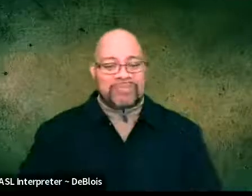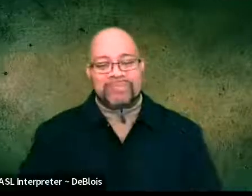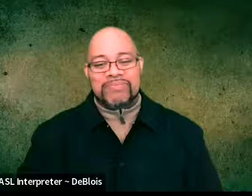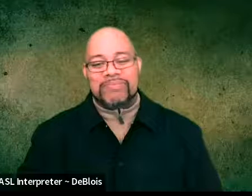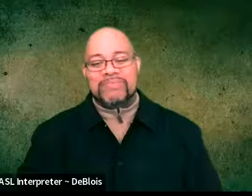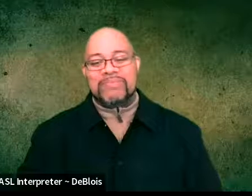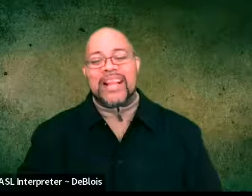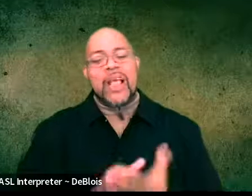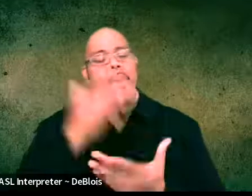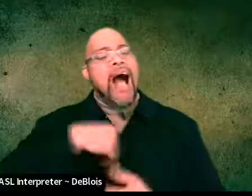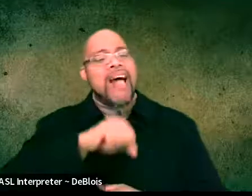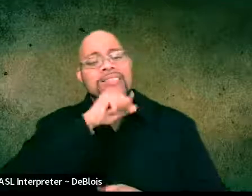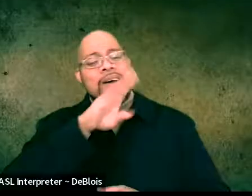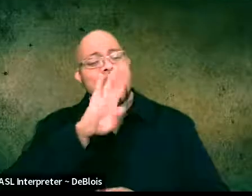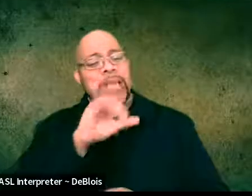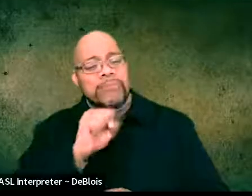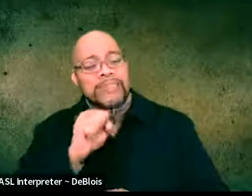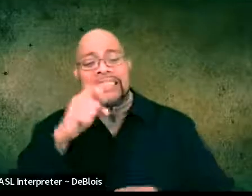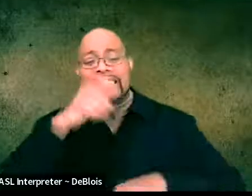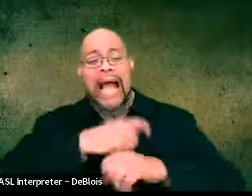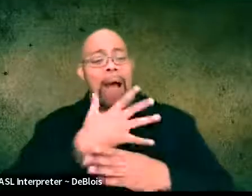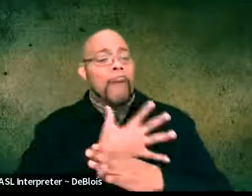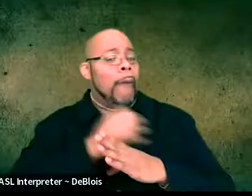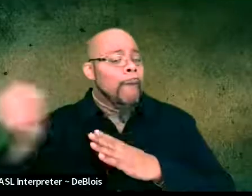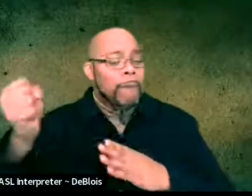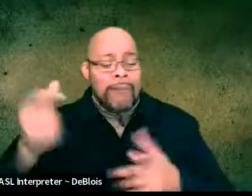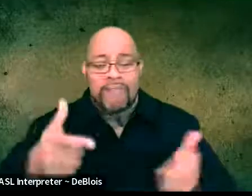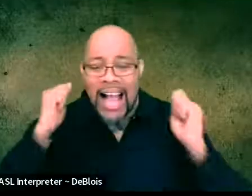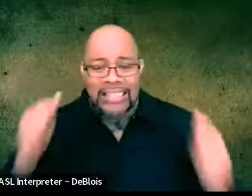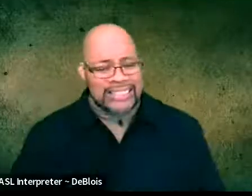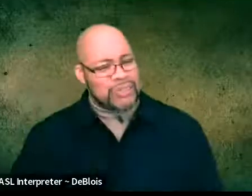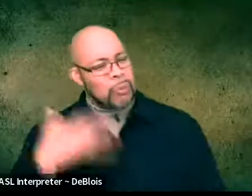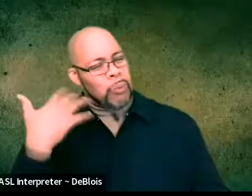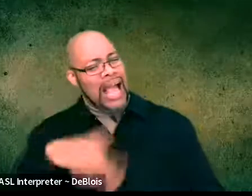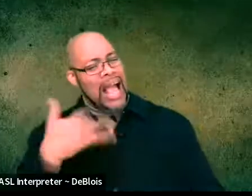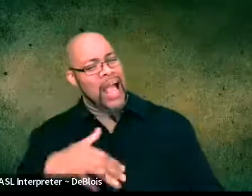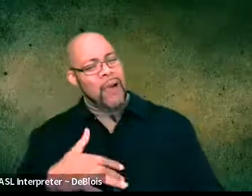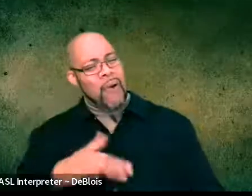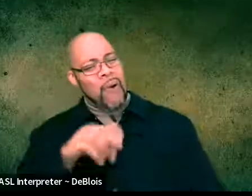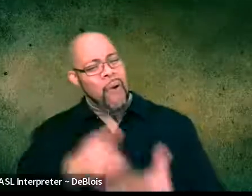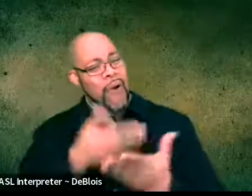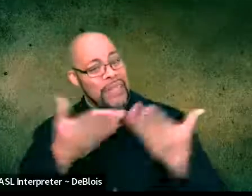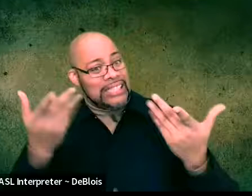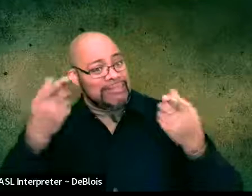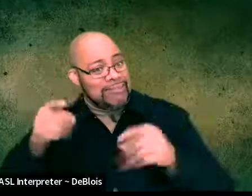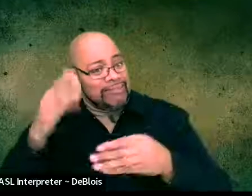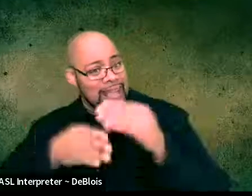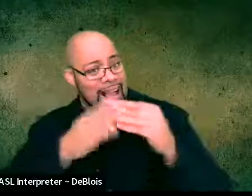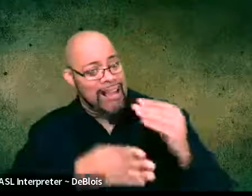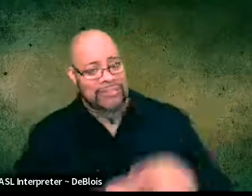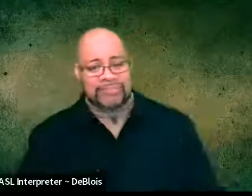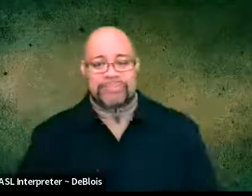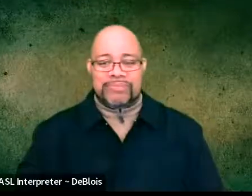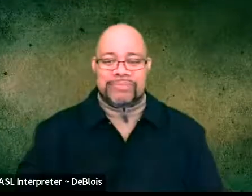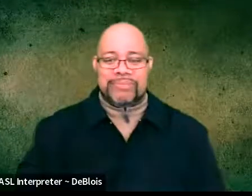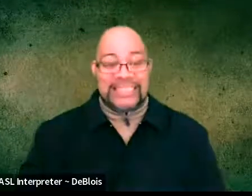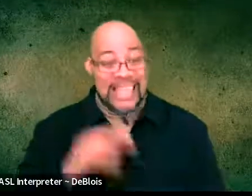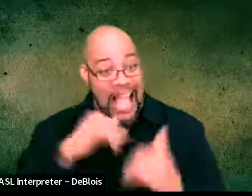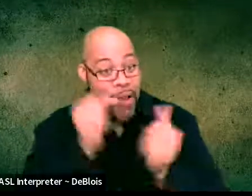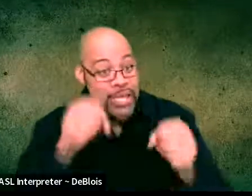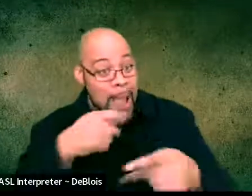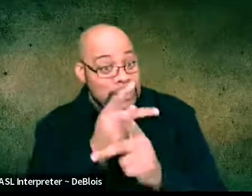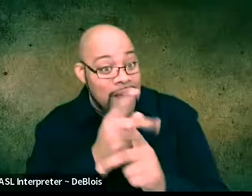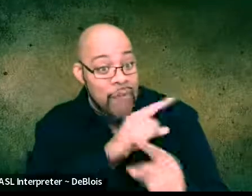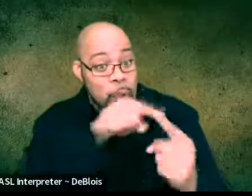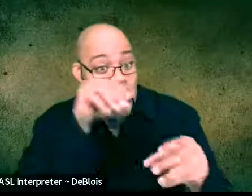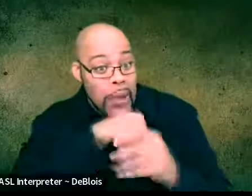yeah, and that's why I love BIMS. Like the time just flies by, and I'm like, wow, all this stuff got done. See how you can be productive